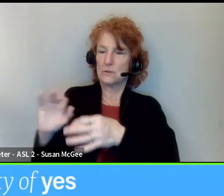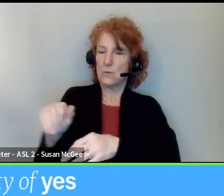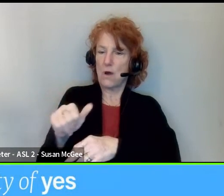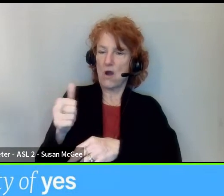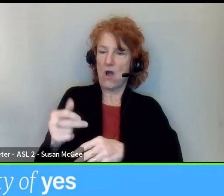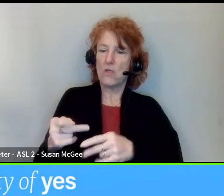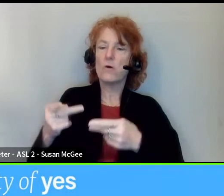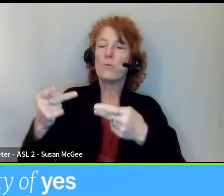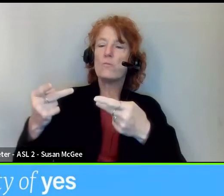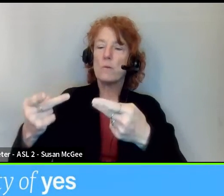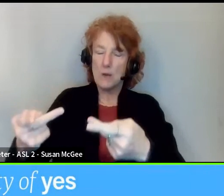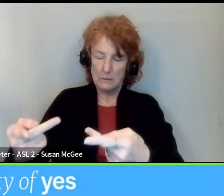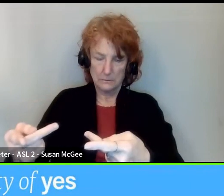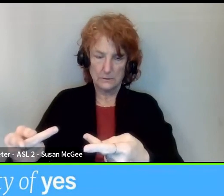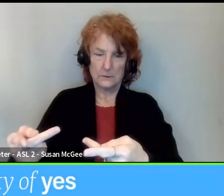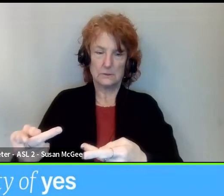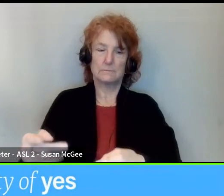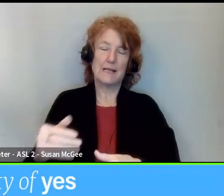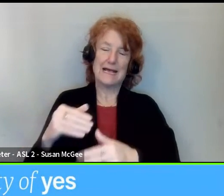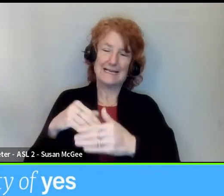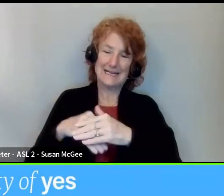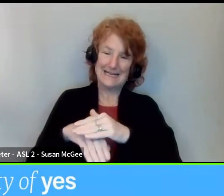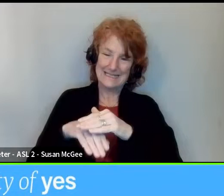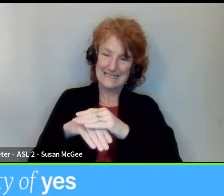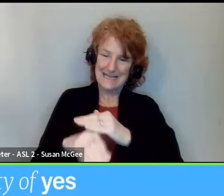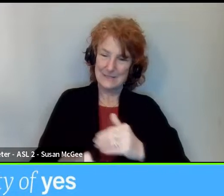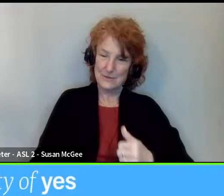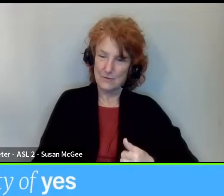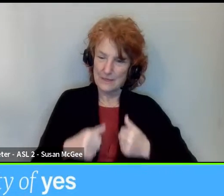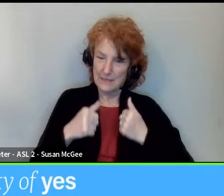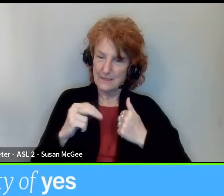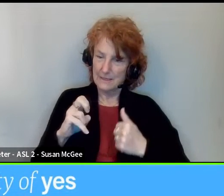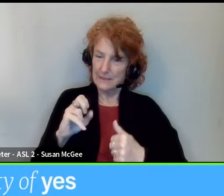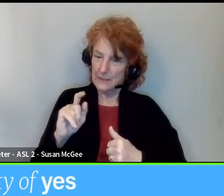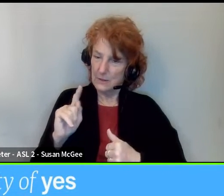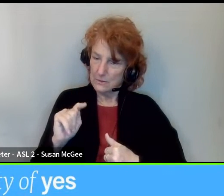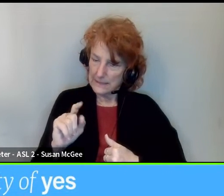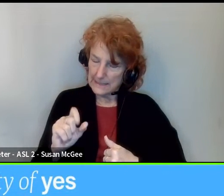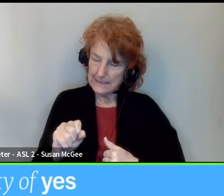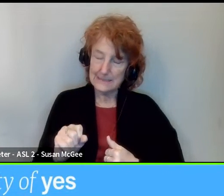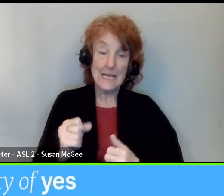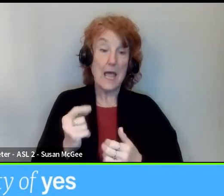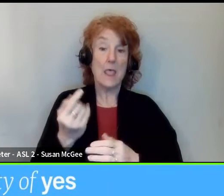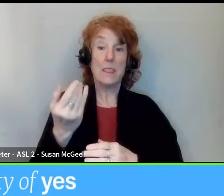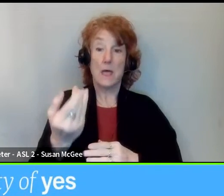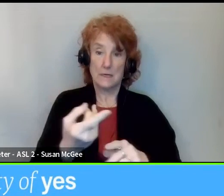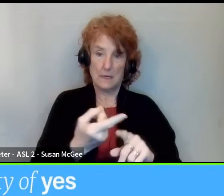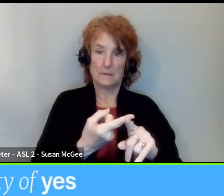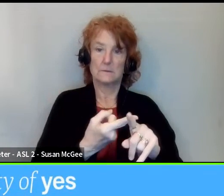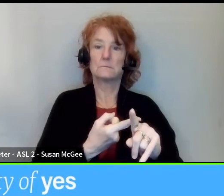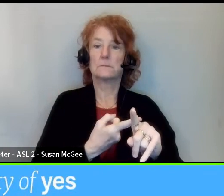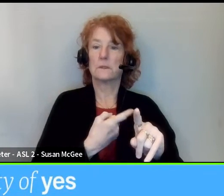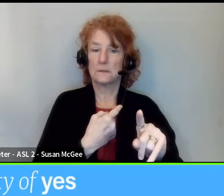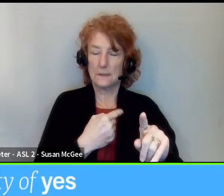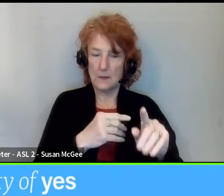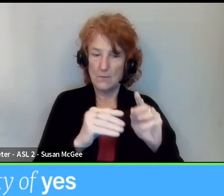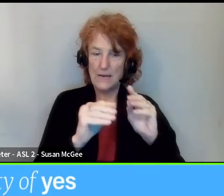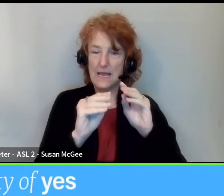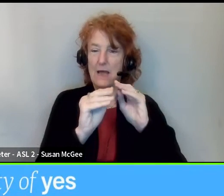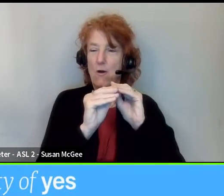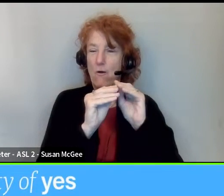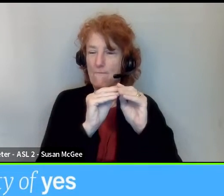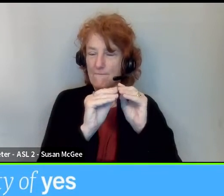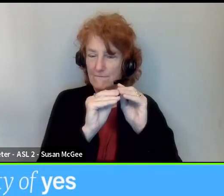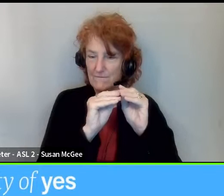in previous info sessions about accessory dwelling units, and then we'll walk through next month about both accessory dwelling units and some of the fixes we're making to low density districts